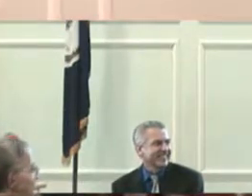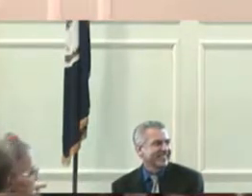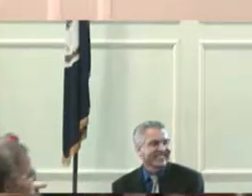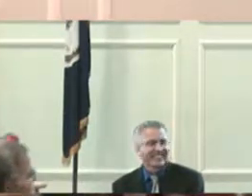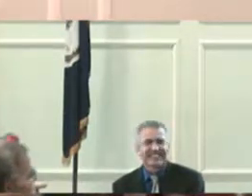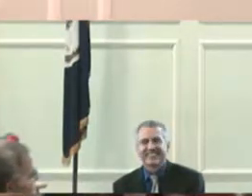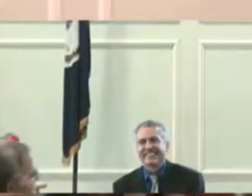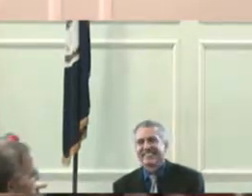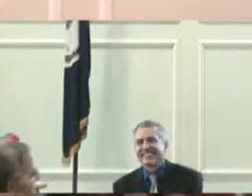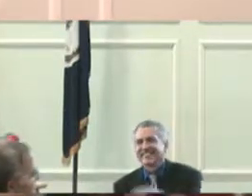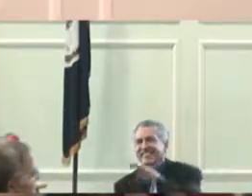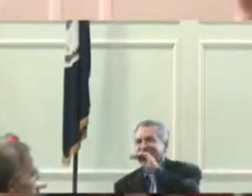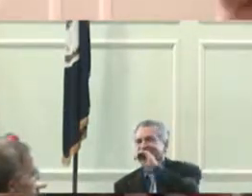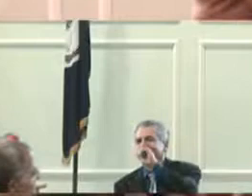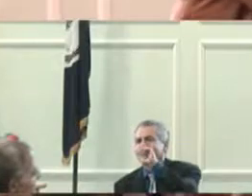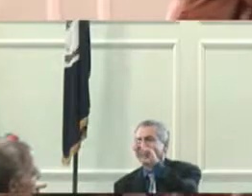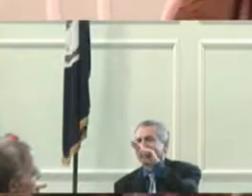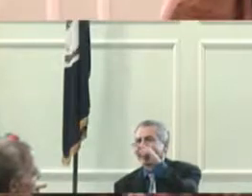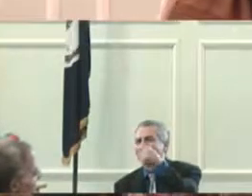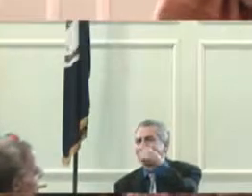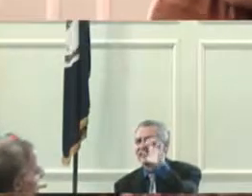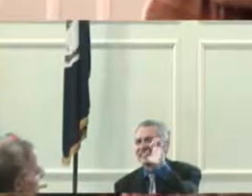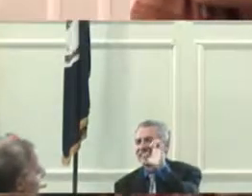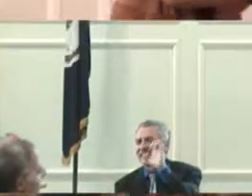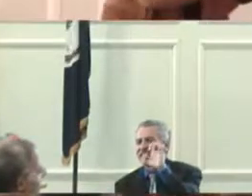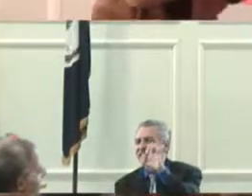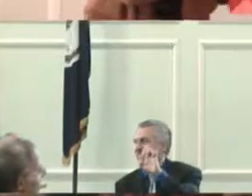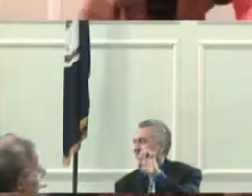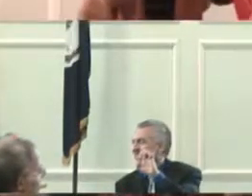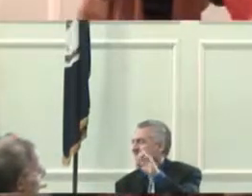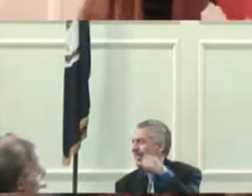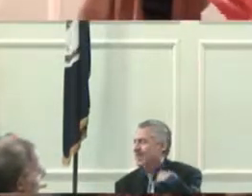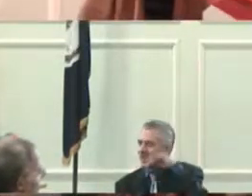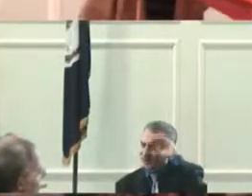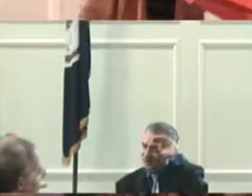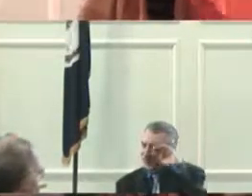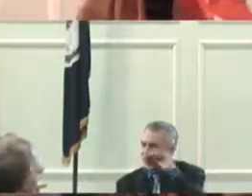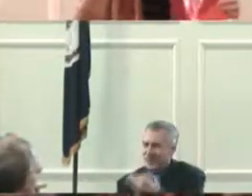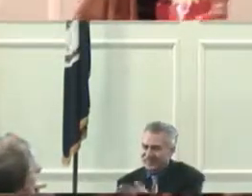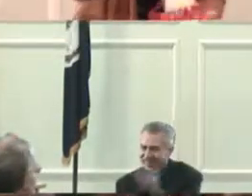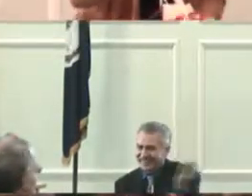Margie Santiago. Thank you.